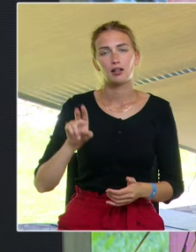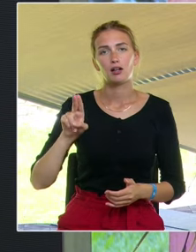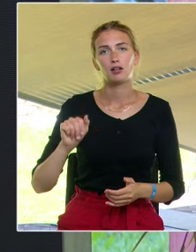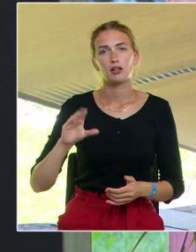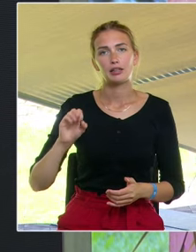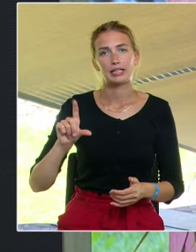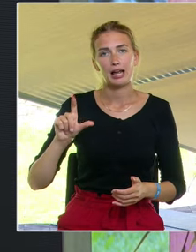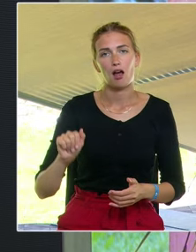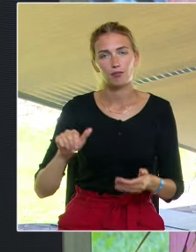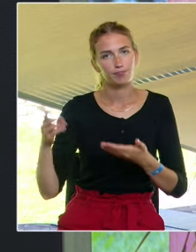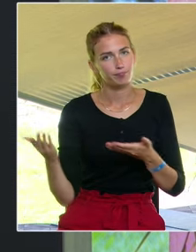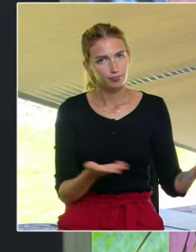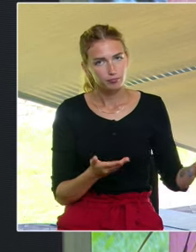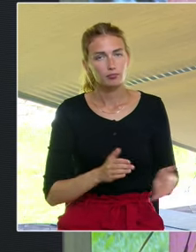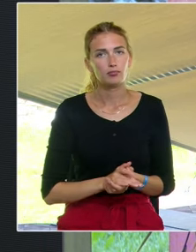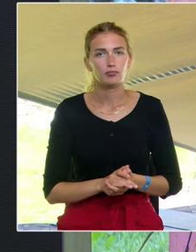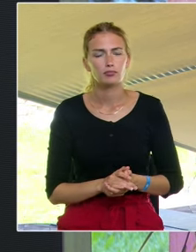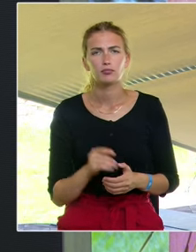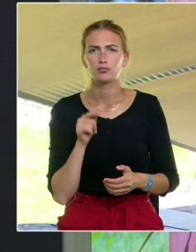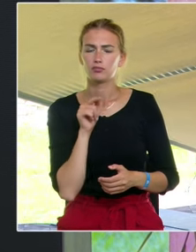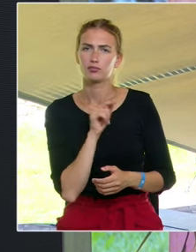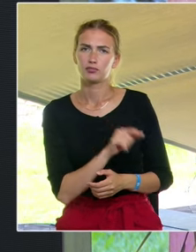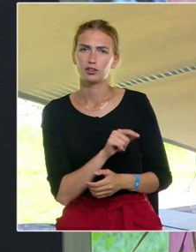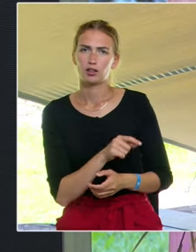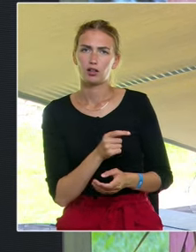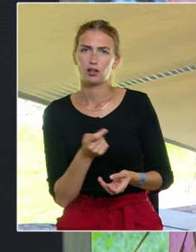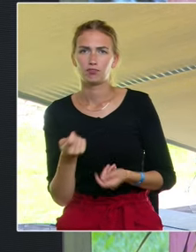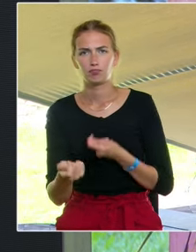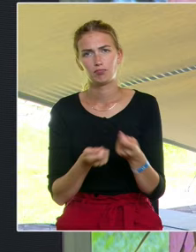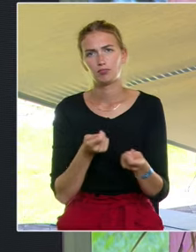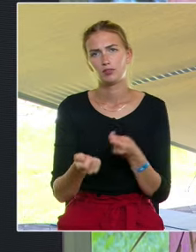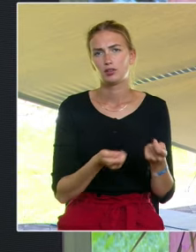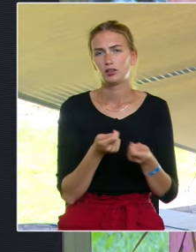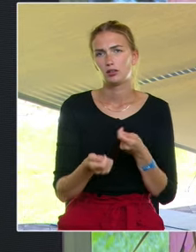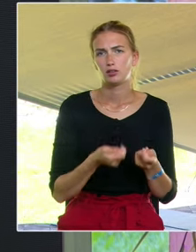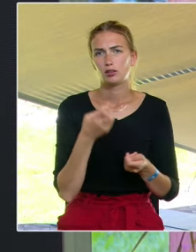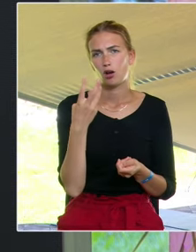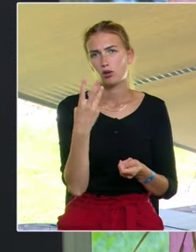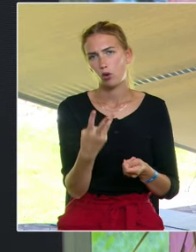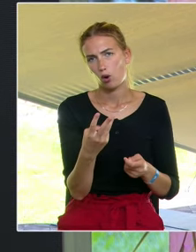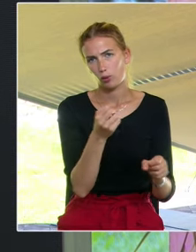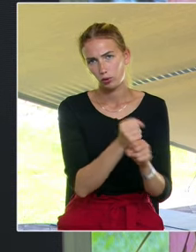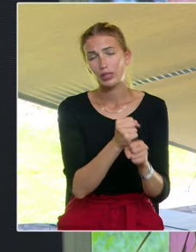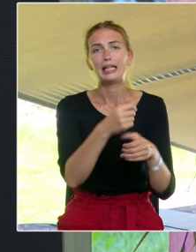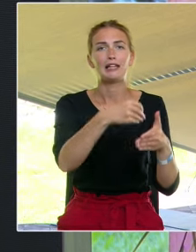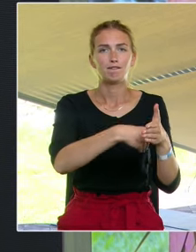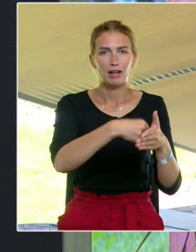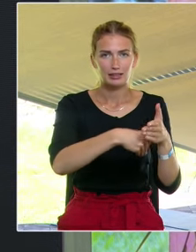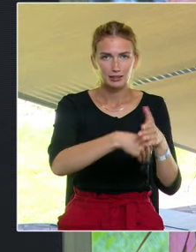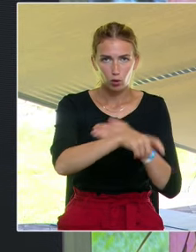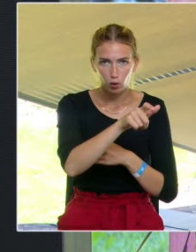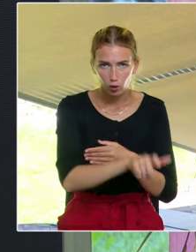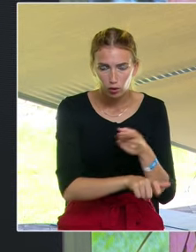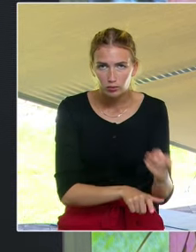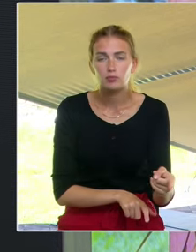kind of sorts of several three seemingly opposing chairs. You're an investor investing in digital products